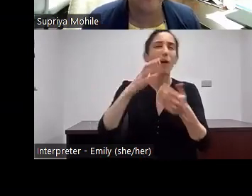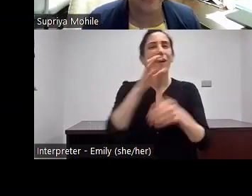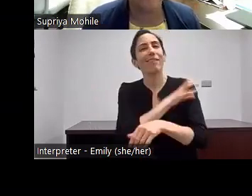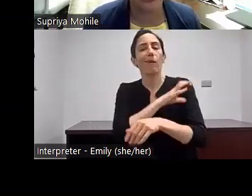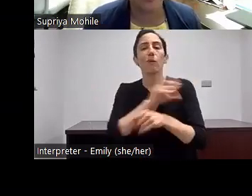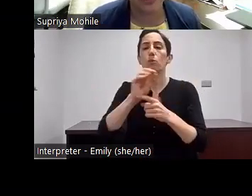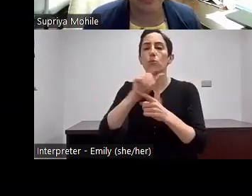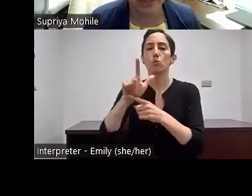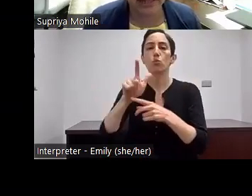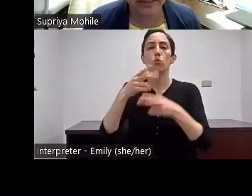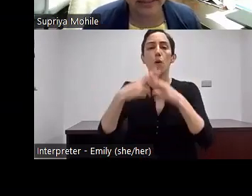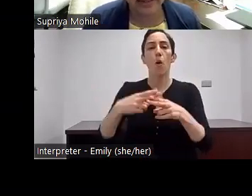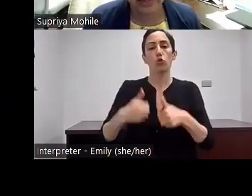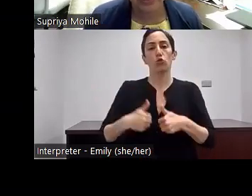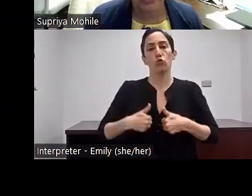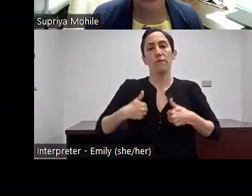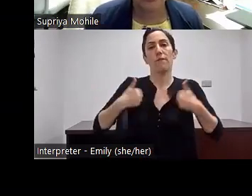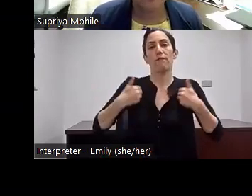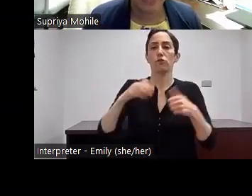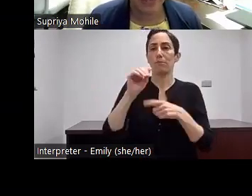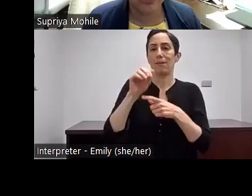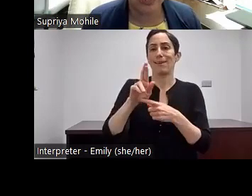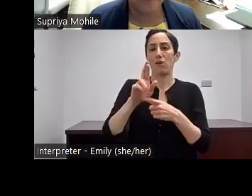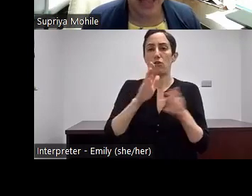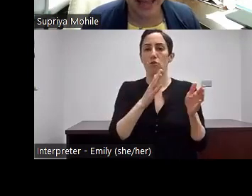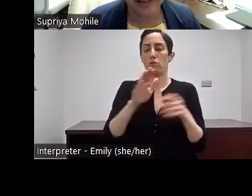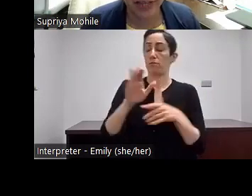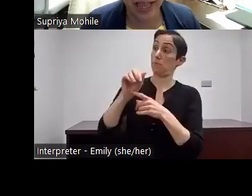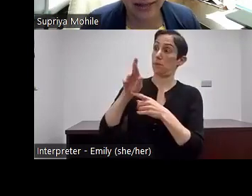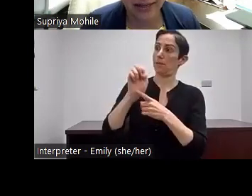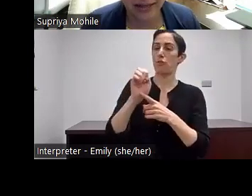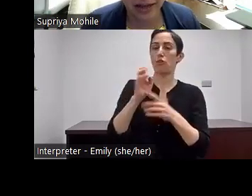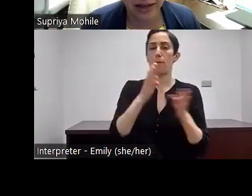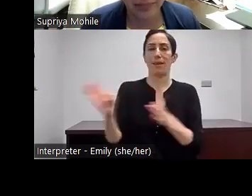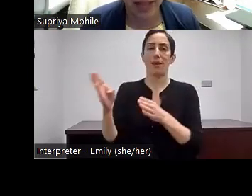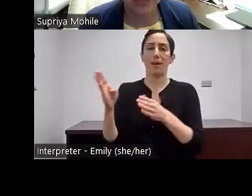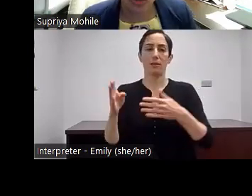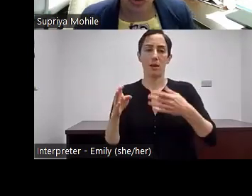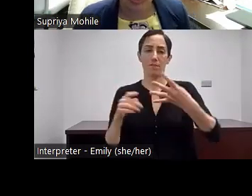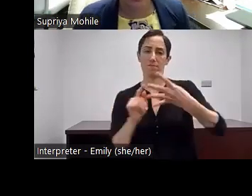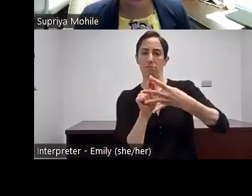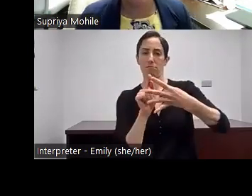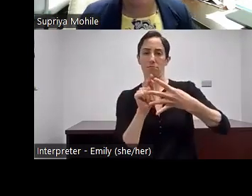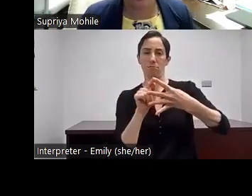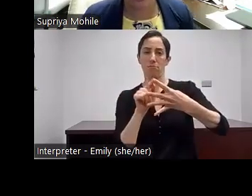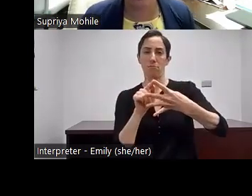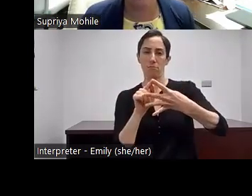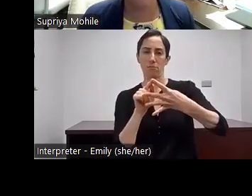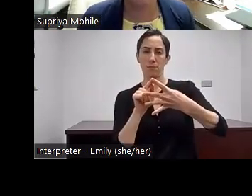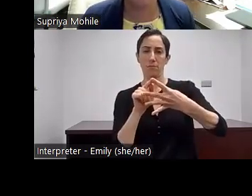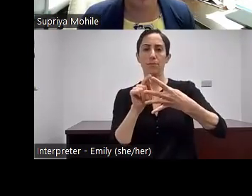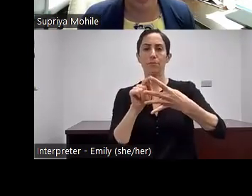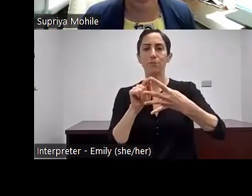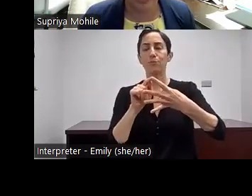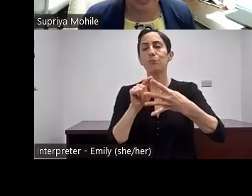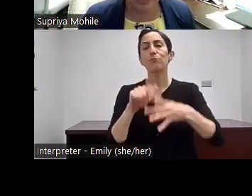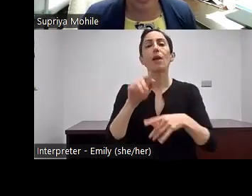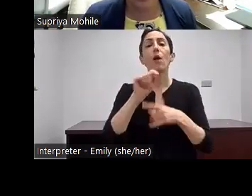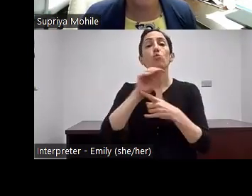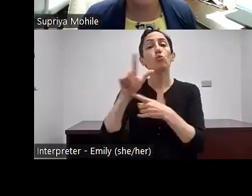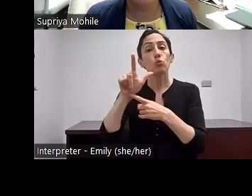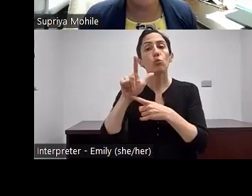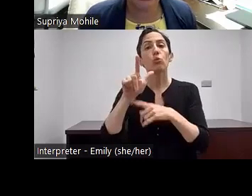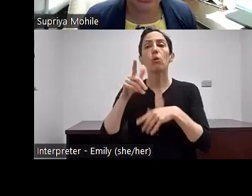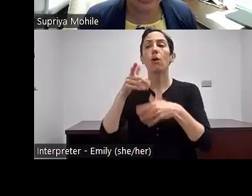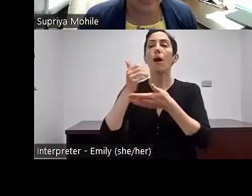called survivorship care plans, which have been advocated as a tool to communicate survivorship care needs